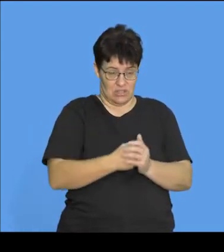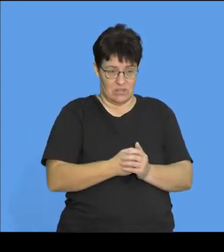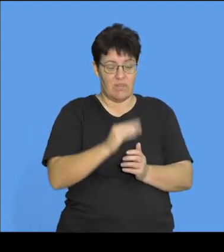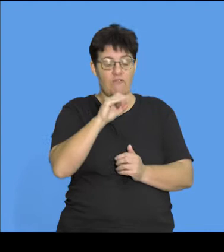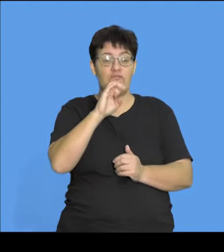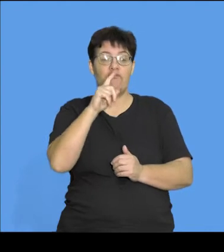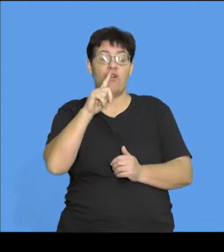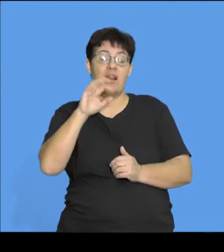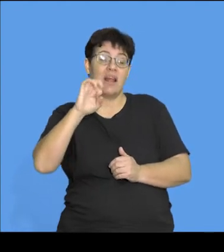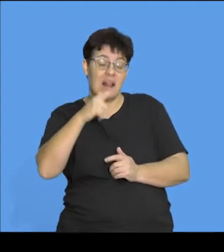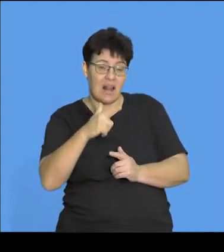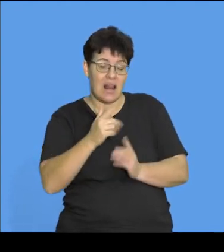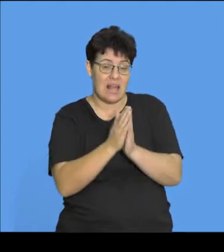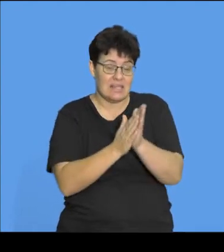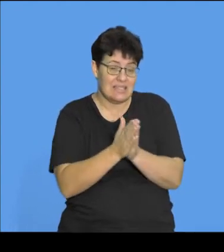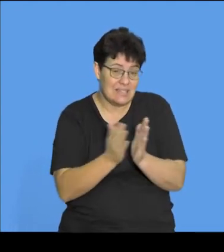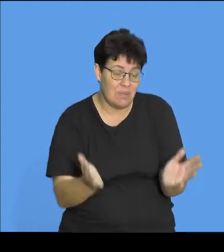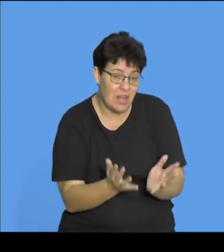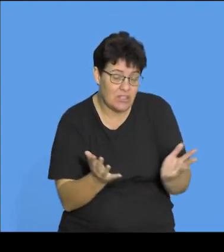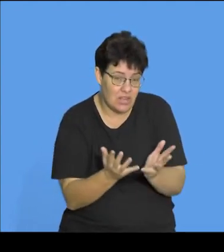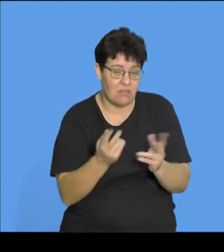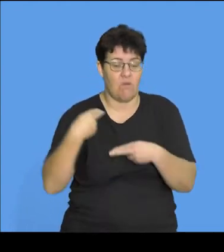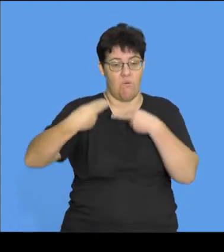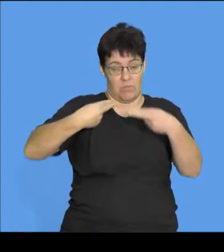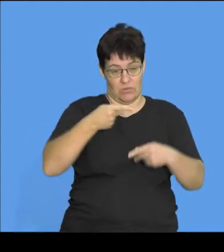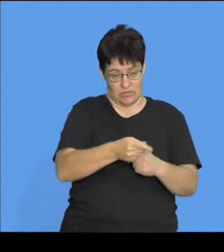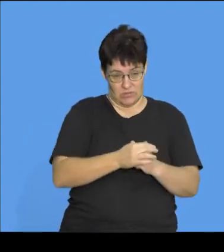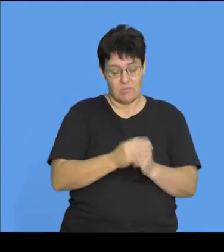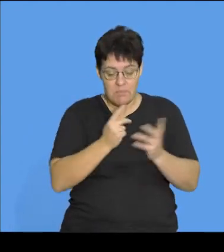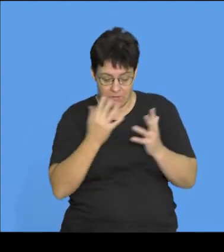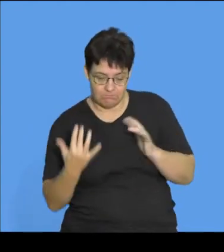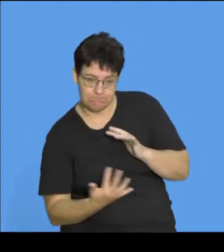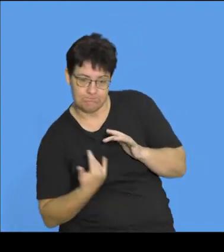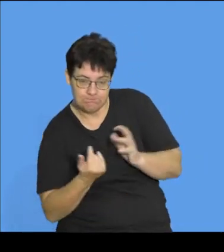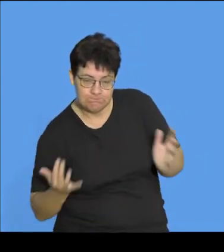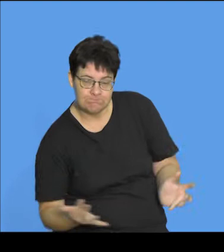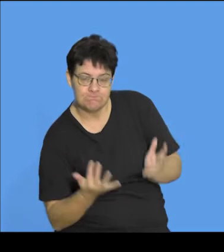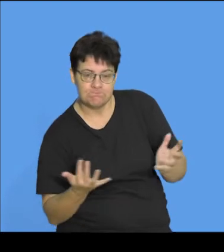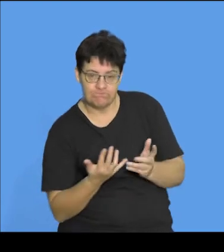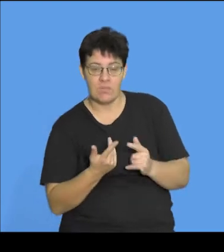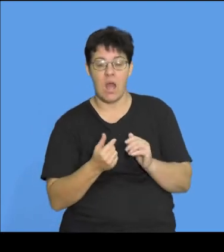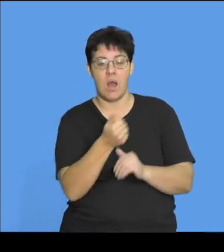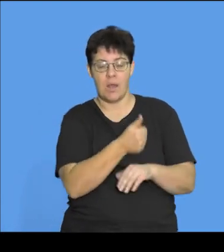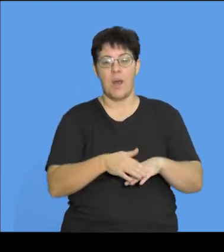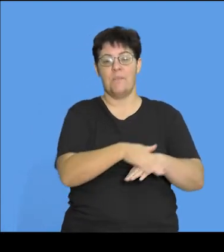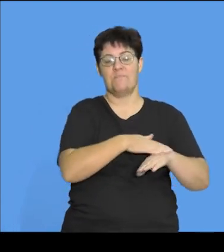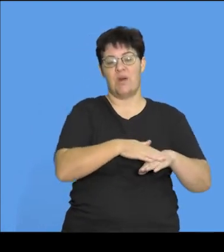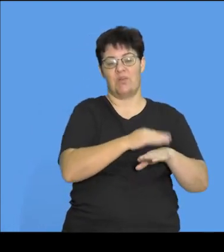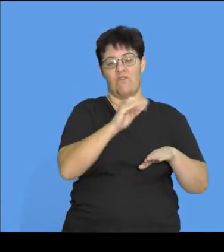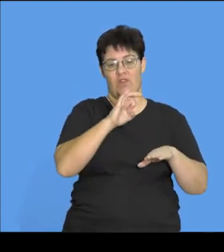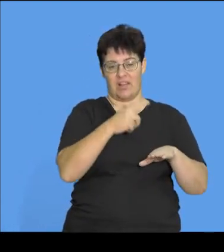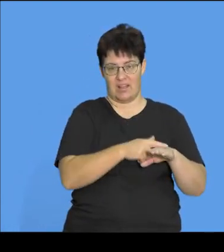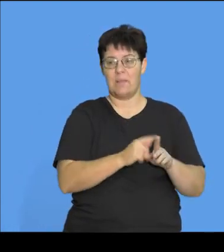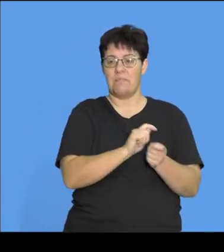hormone. This hormone stimulates the development of the primary follicle into what we call the